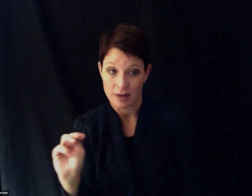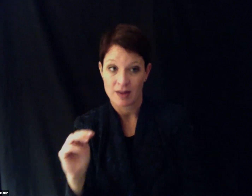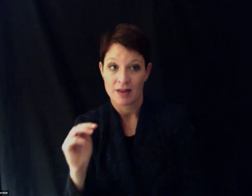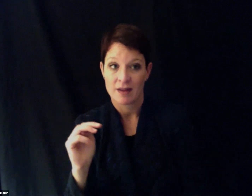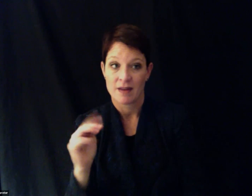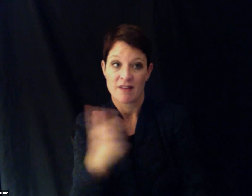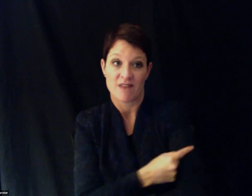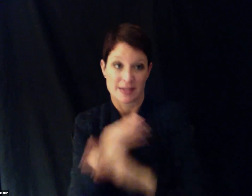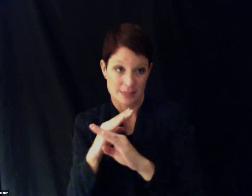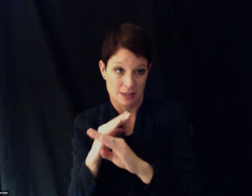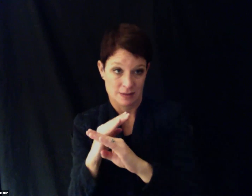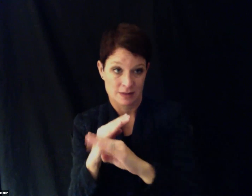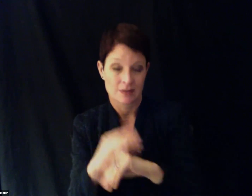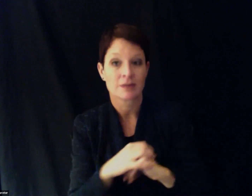vaccine.